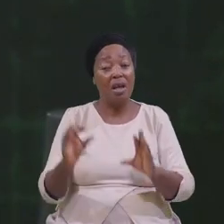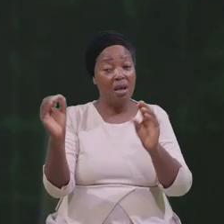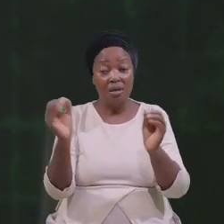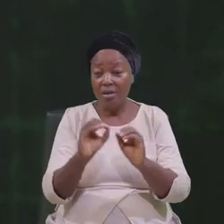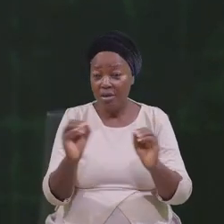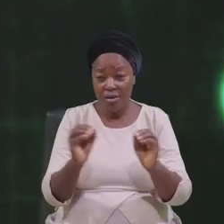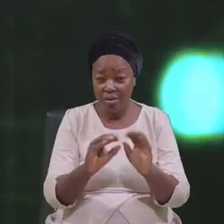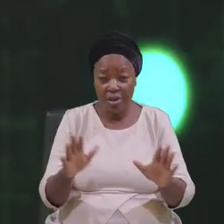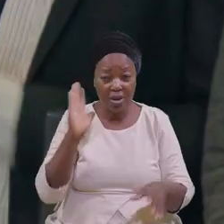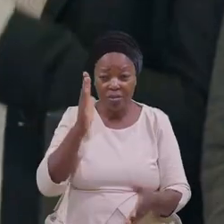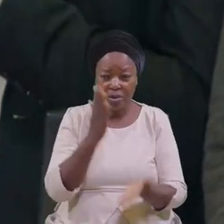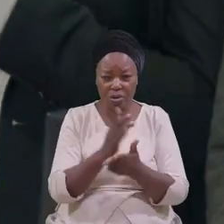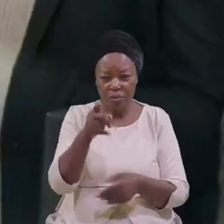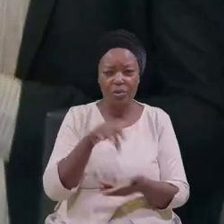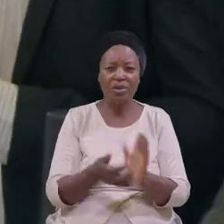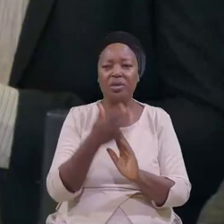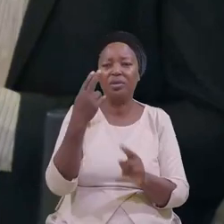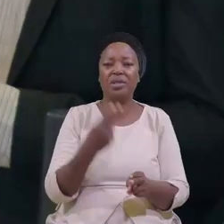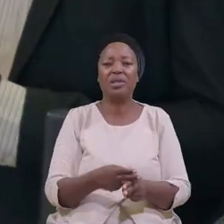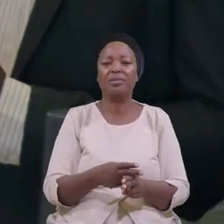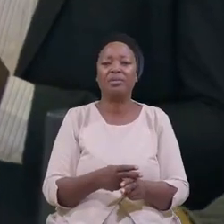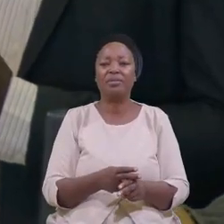Nothing will stop you.